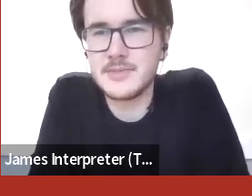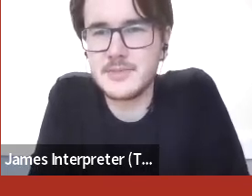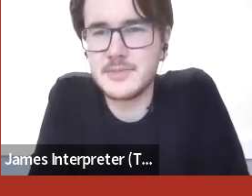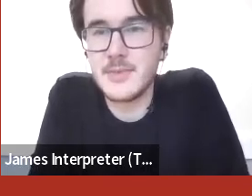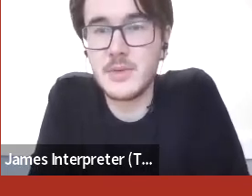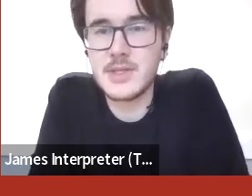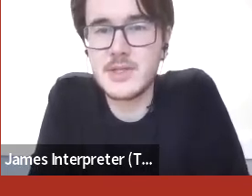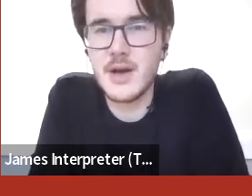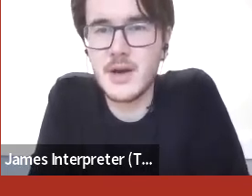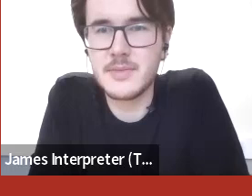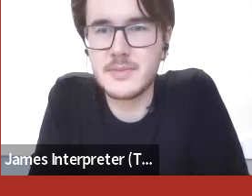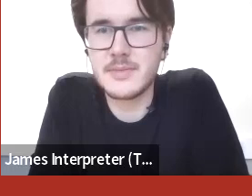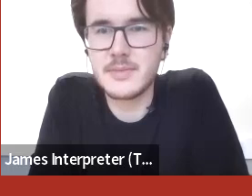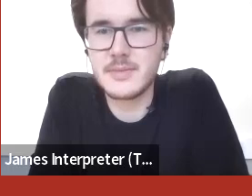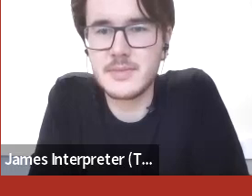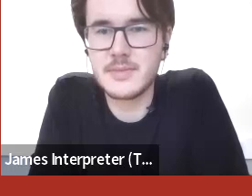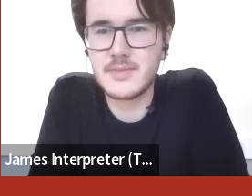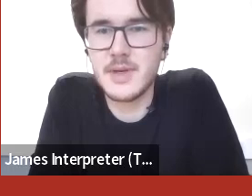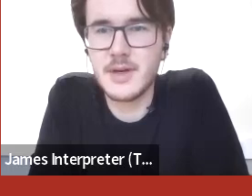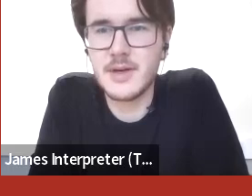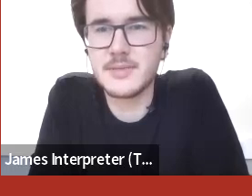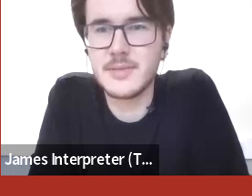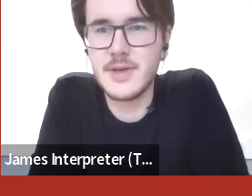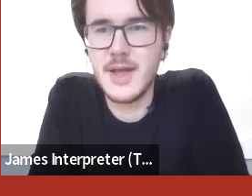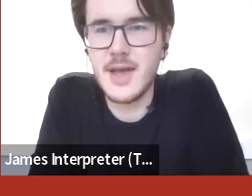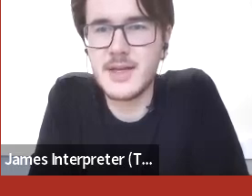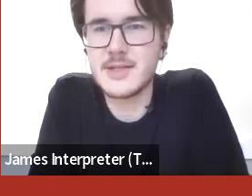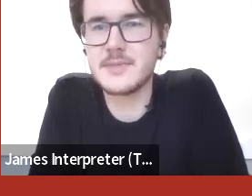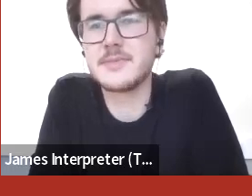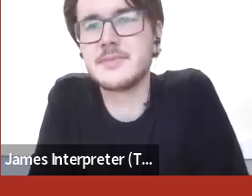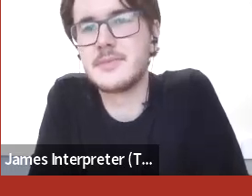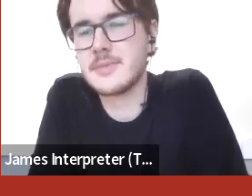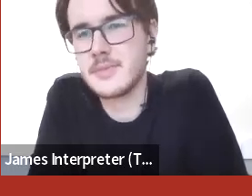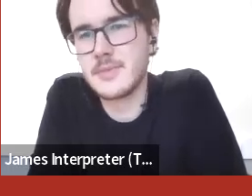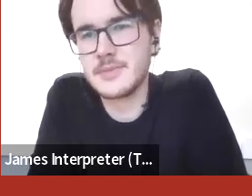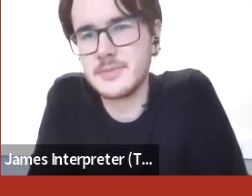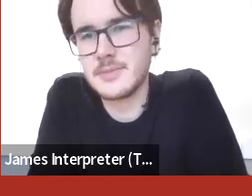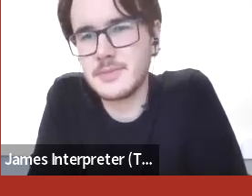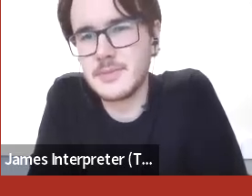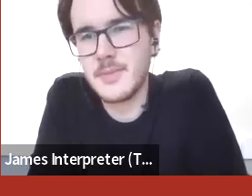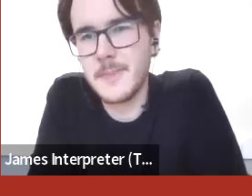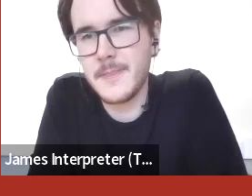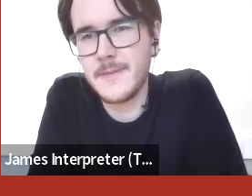S. Oh, this is R, R, S.